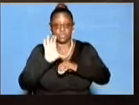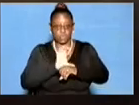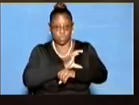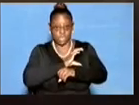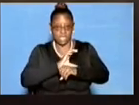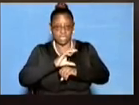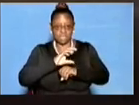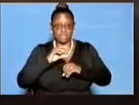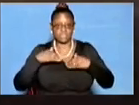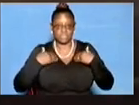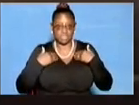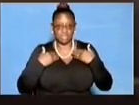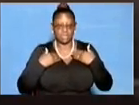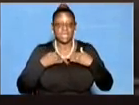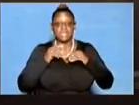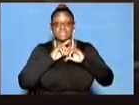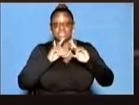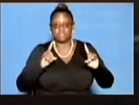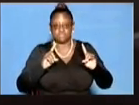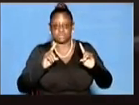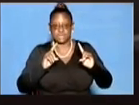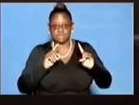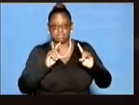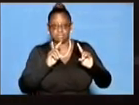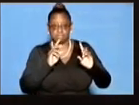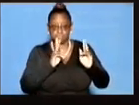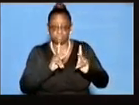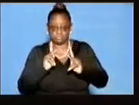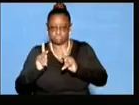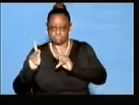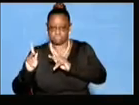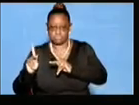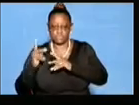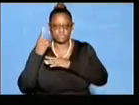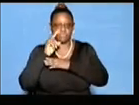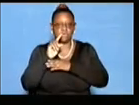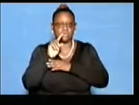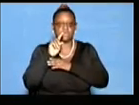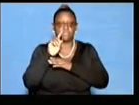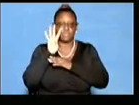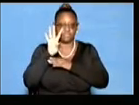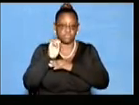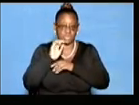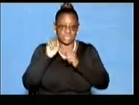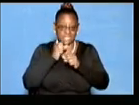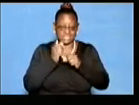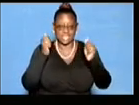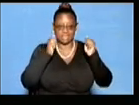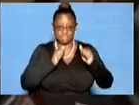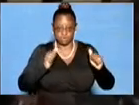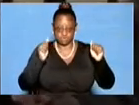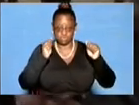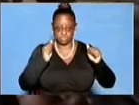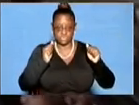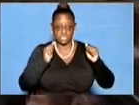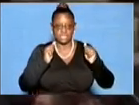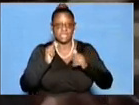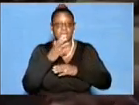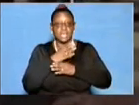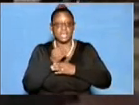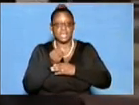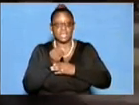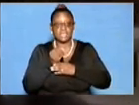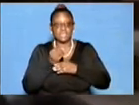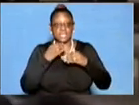will hold a number of events to mark the choir's official 40th anniversary. Members of the Alumni Association of the choir,